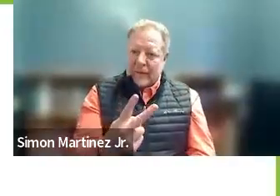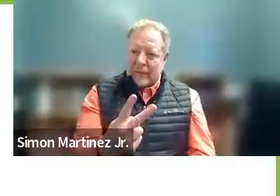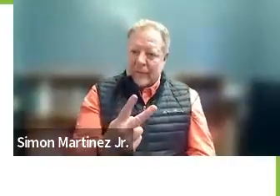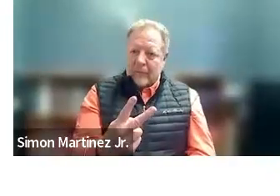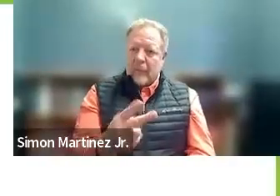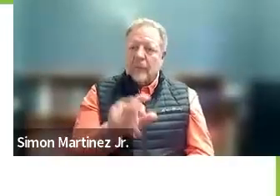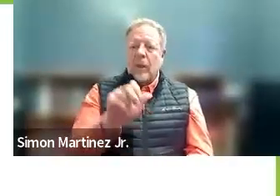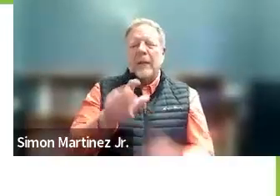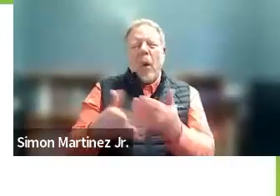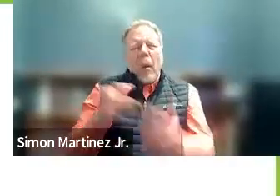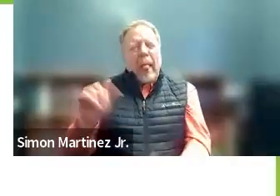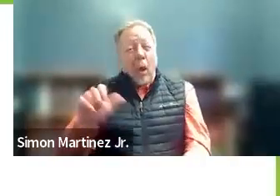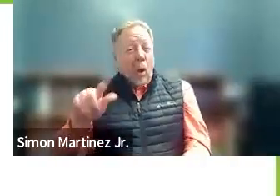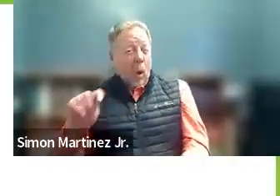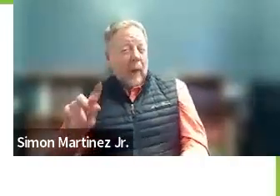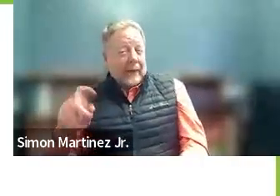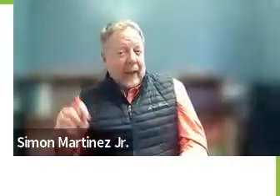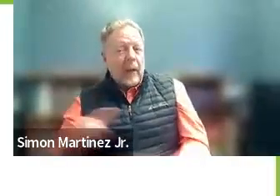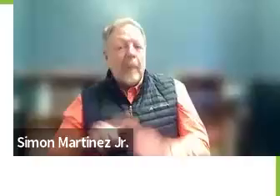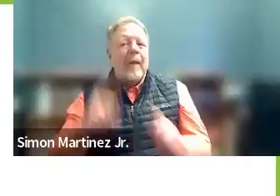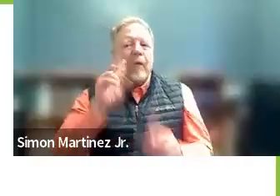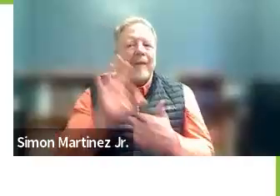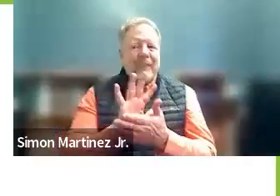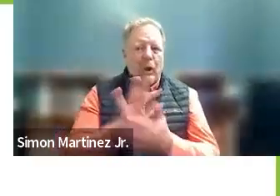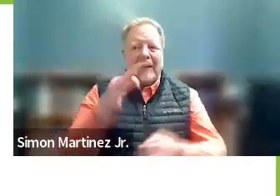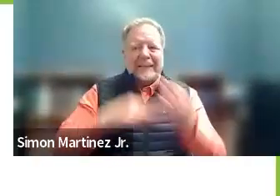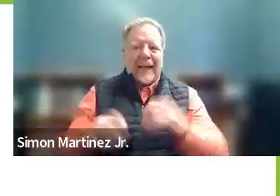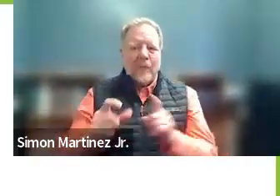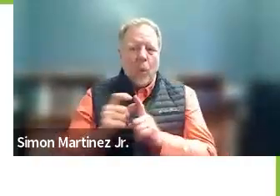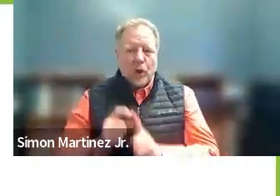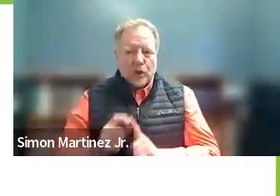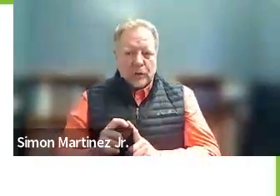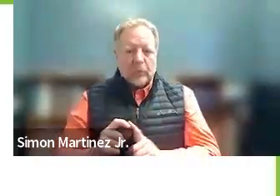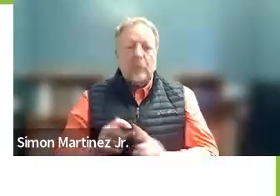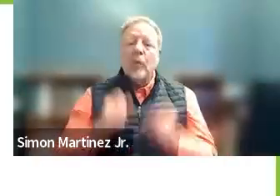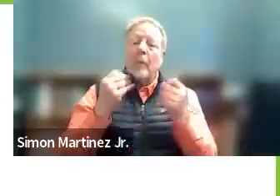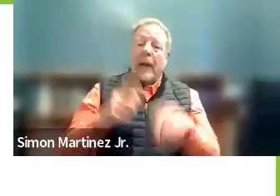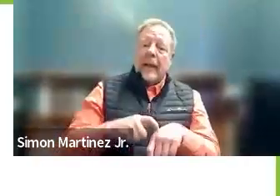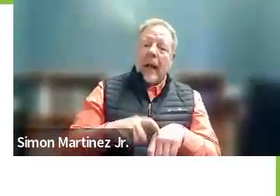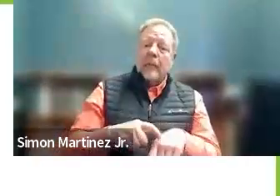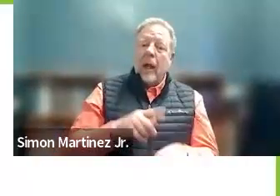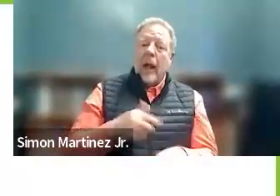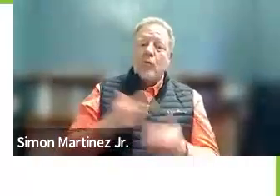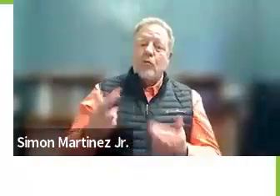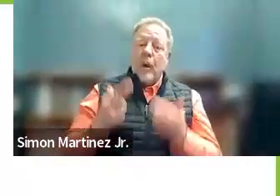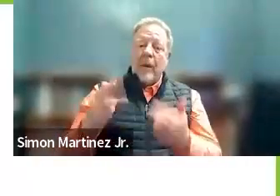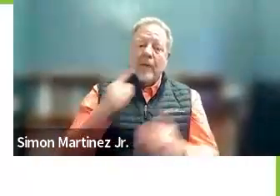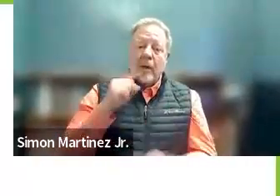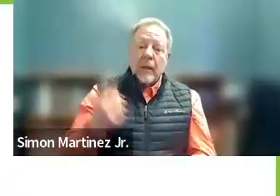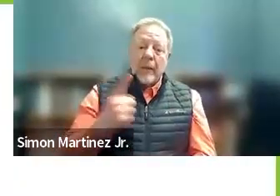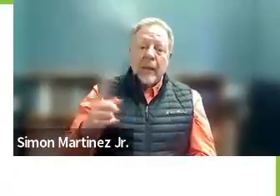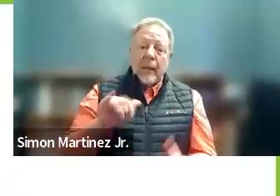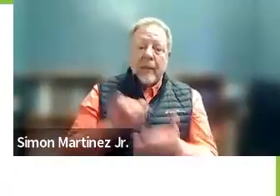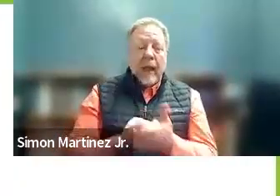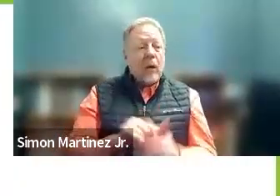alt text, but for a video. So lots of times our usual recommendation for something